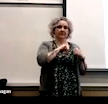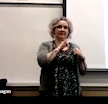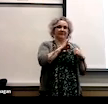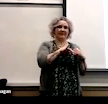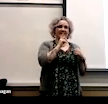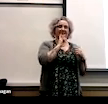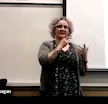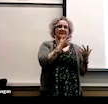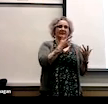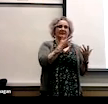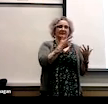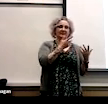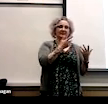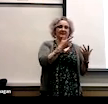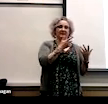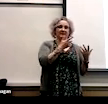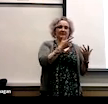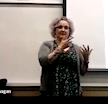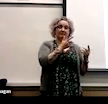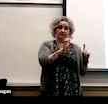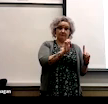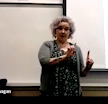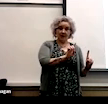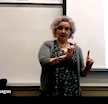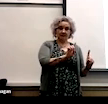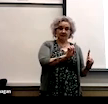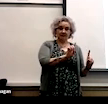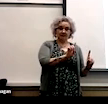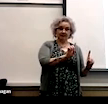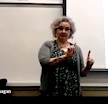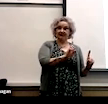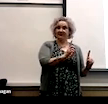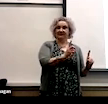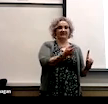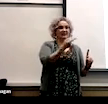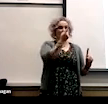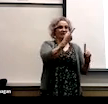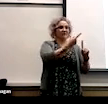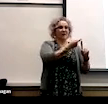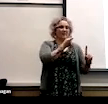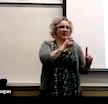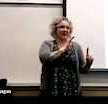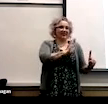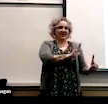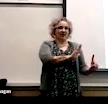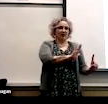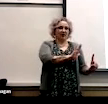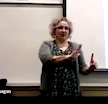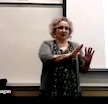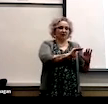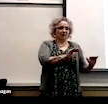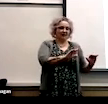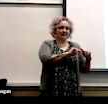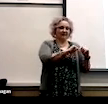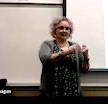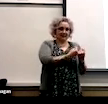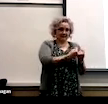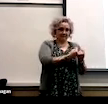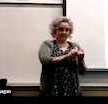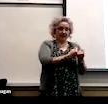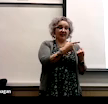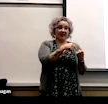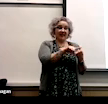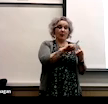pediatrics. And so they had been ordered by someone on the pediatric side. Someone on the pediatric side had continued to order flushes for maintenance